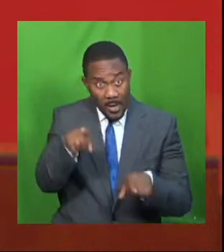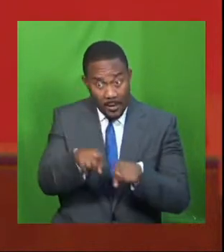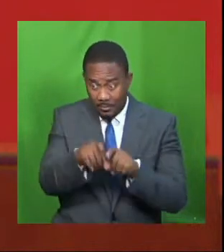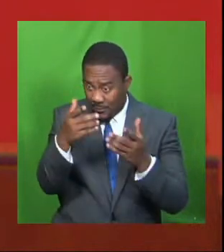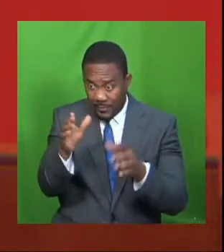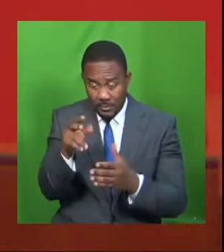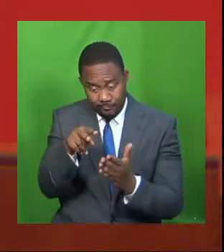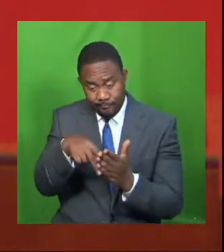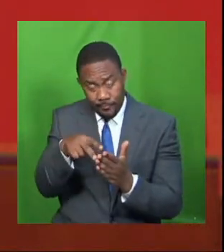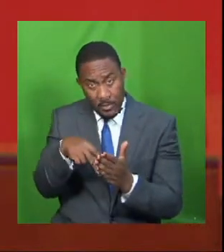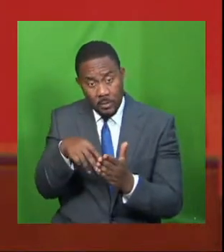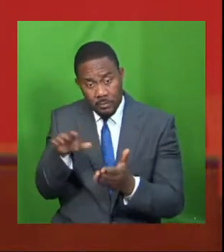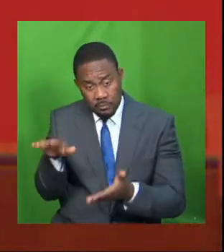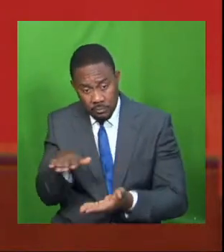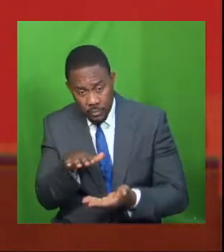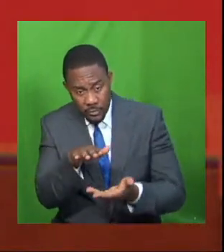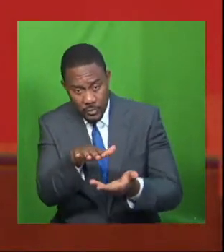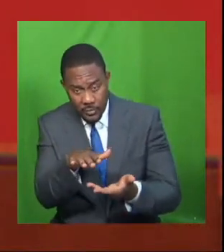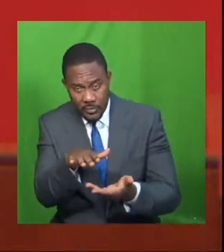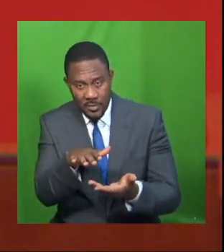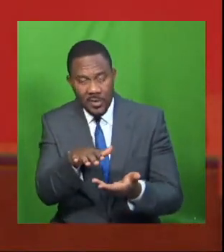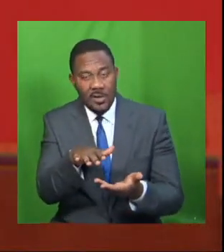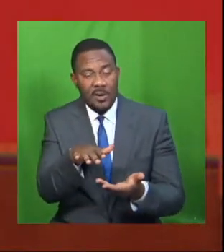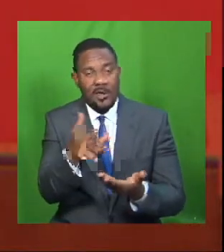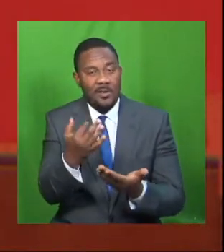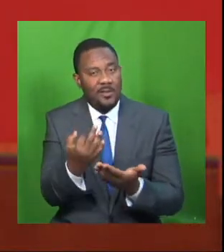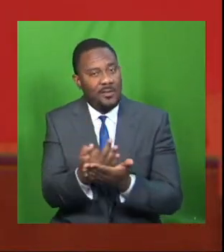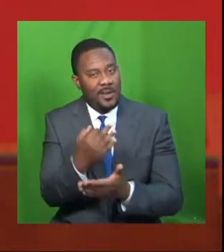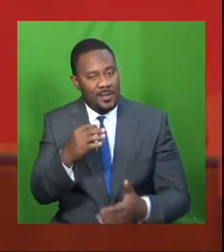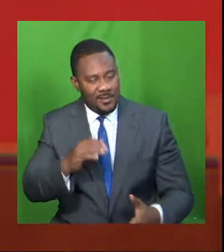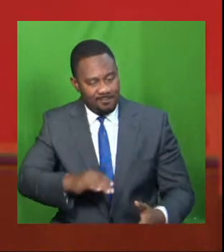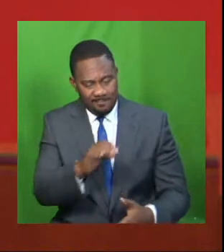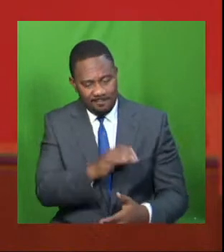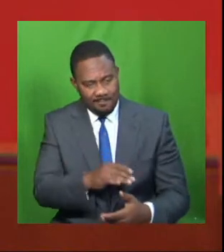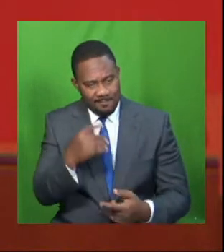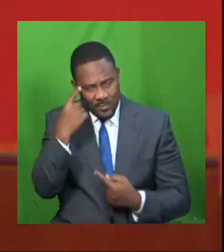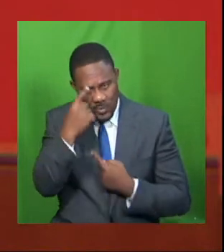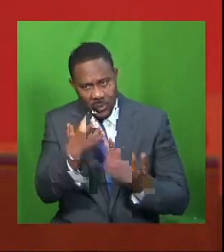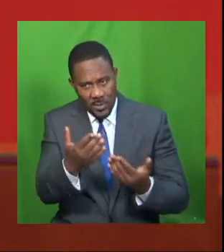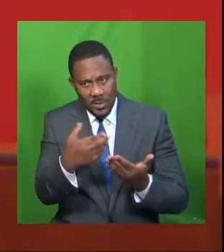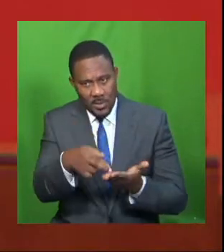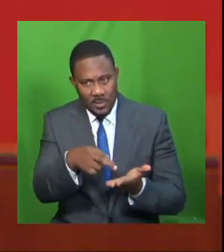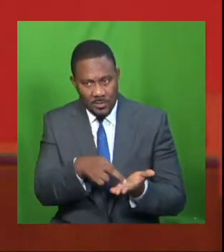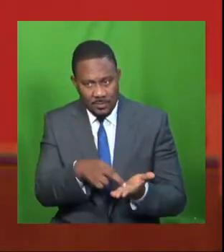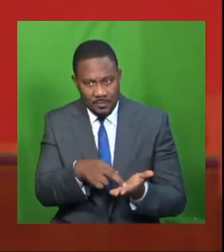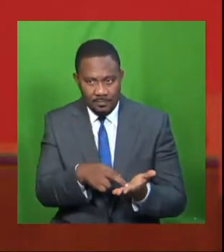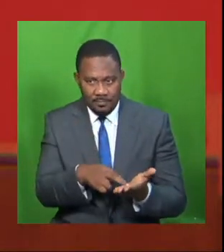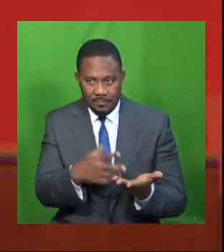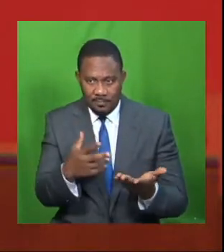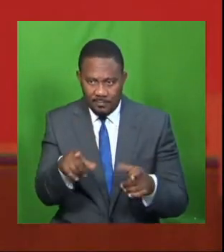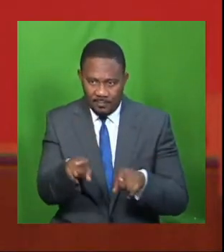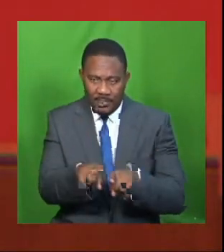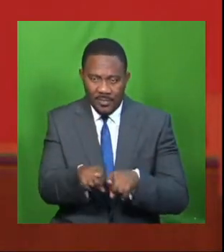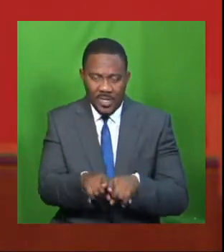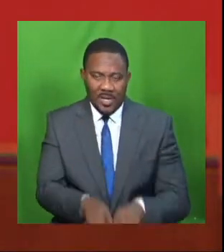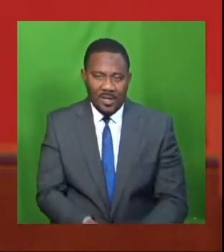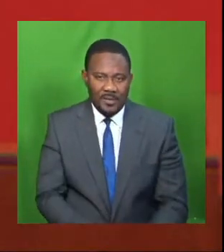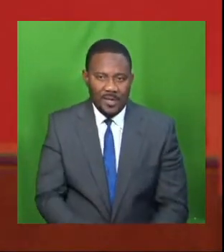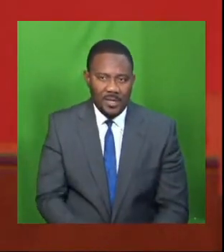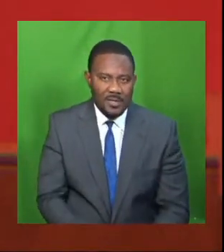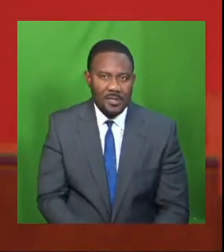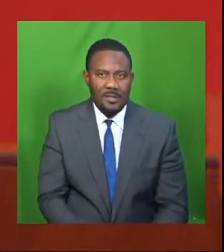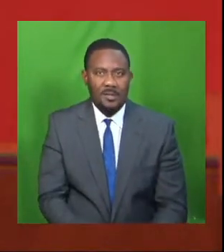should tell us why. He sought my leave. Yes. And the leave was granted. So at least he should tell us where my friend, the Transport Minister, he can't just assume